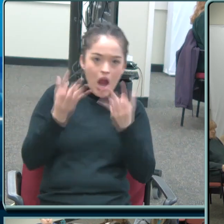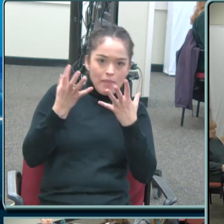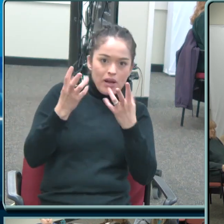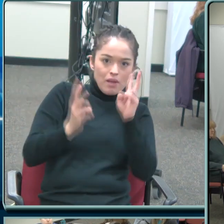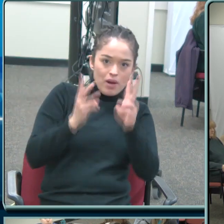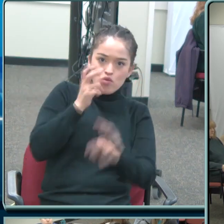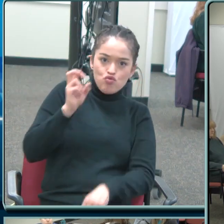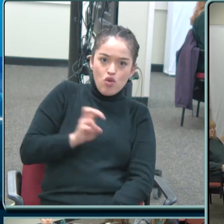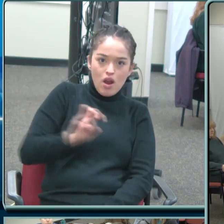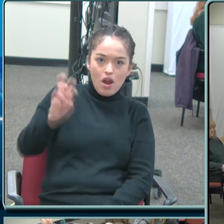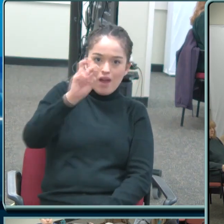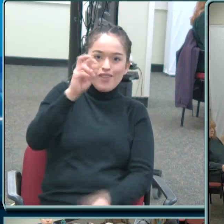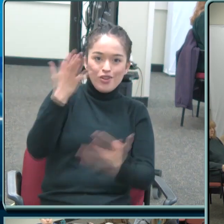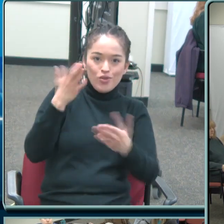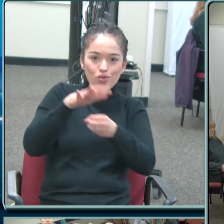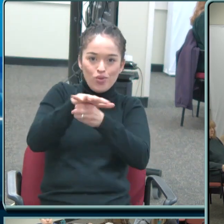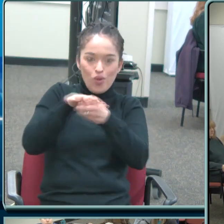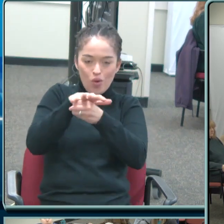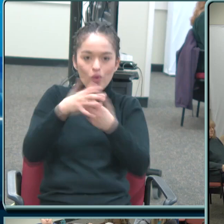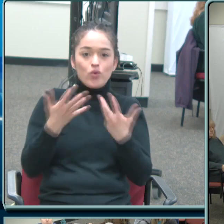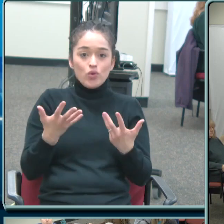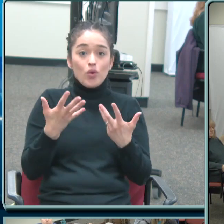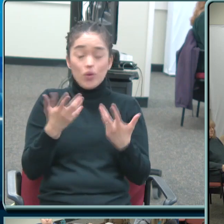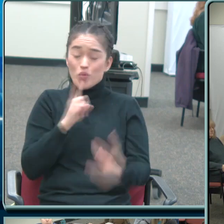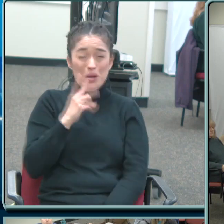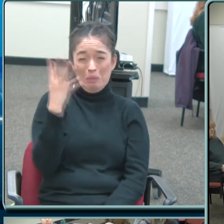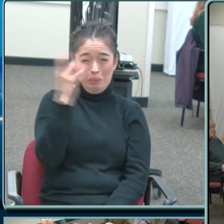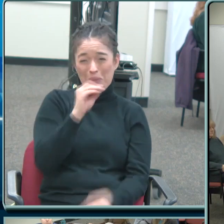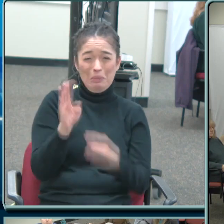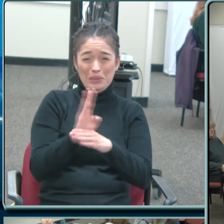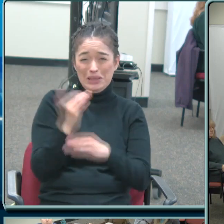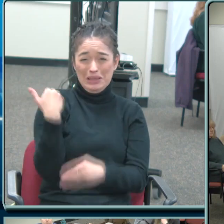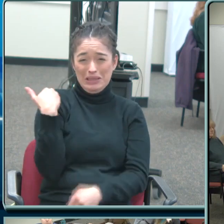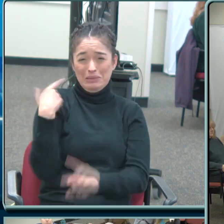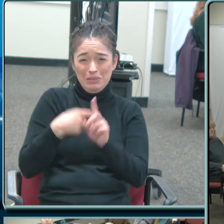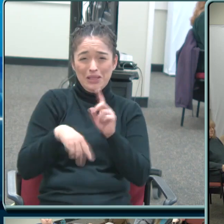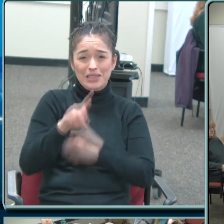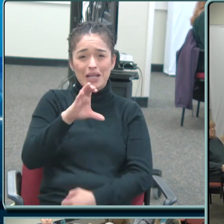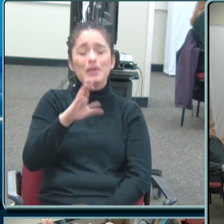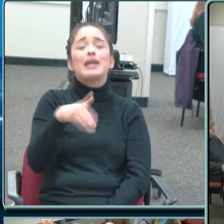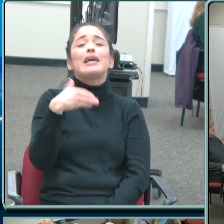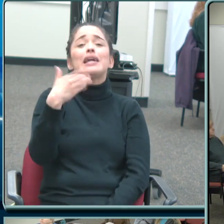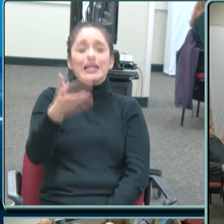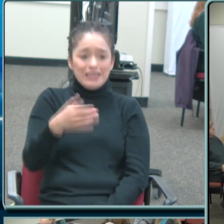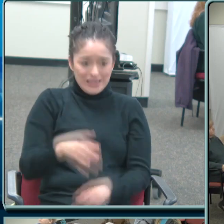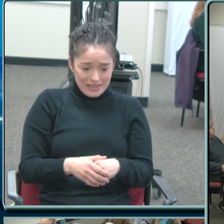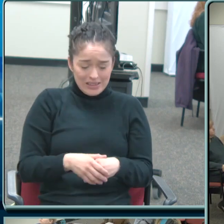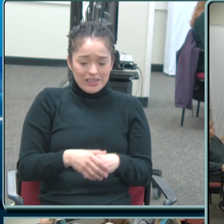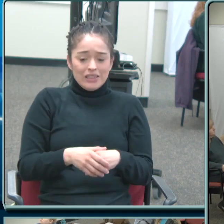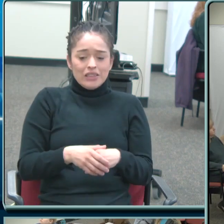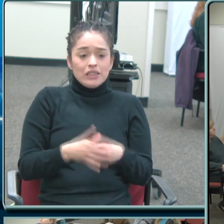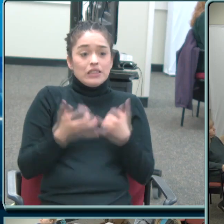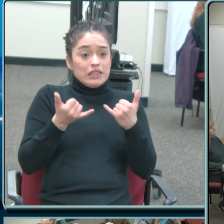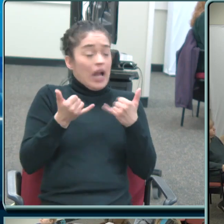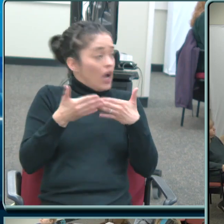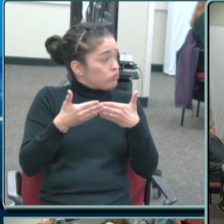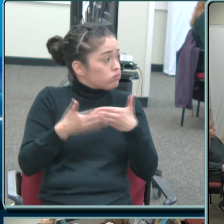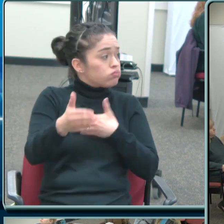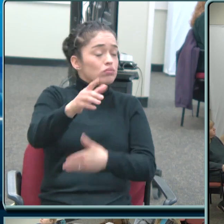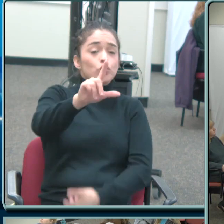monitored within the county. So pretty busy month of December. Next slide. So moving